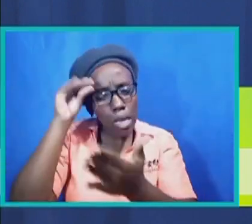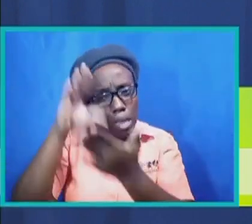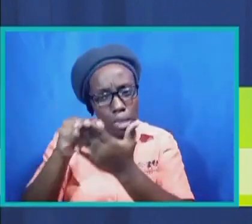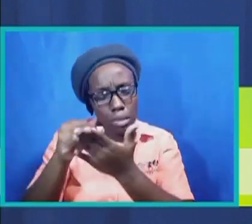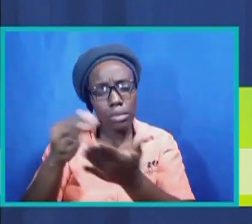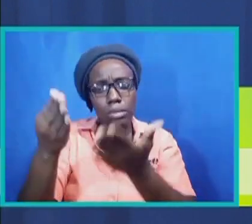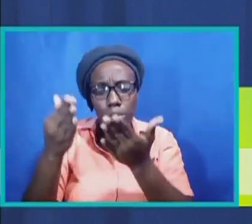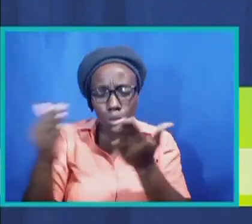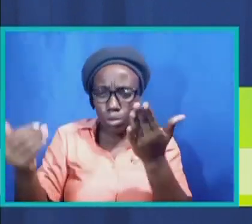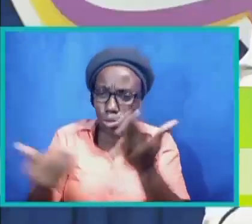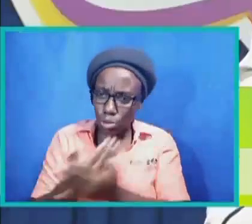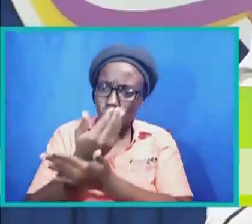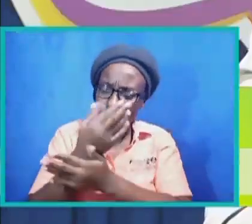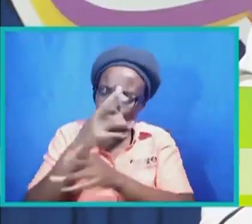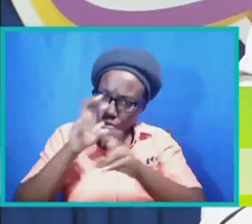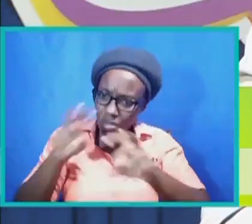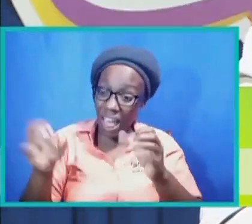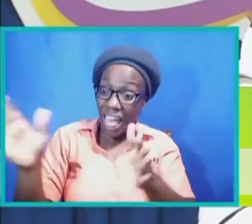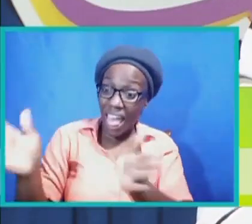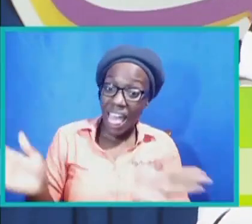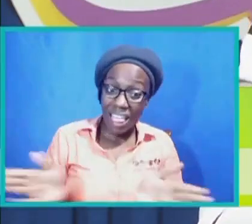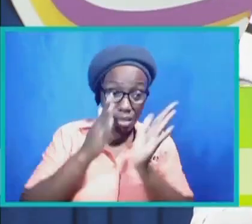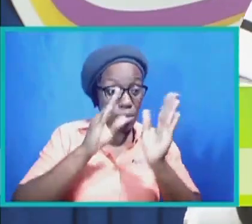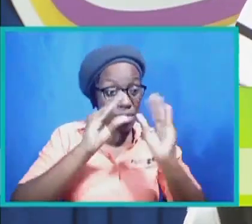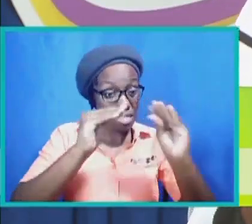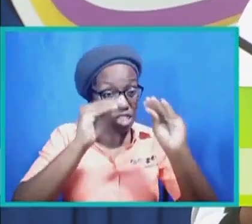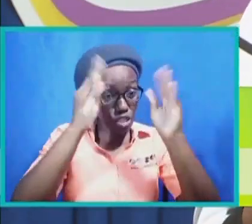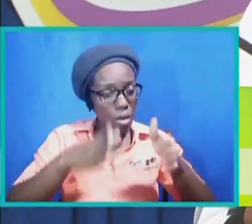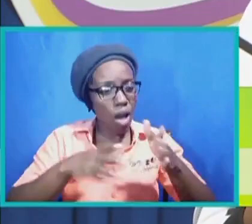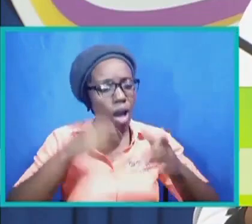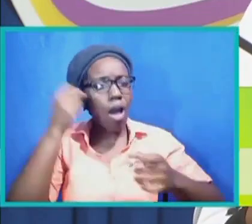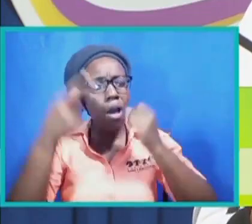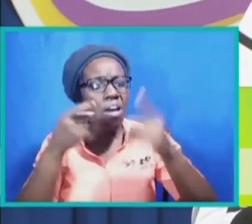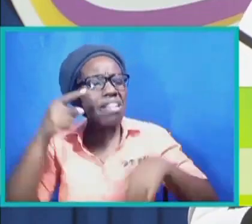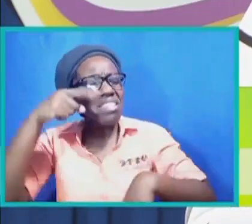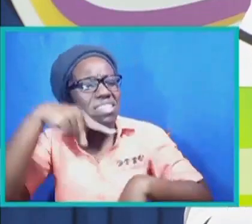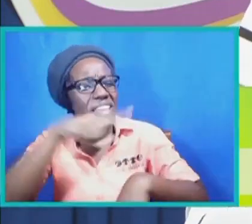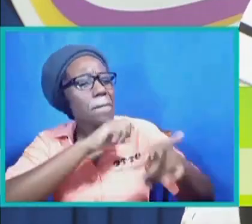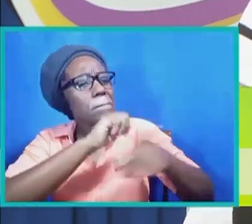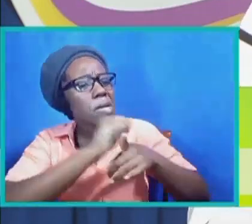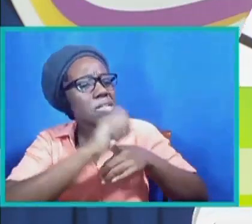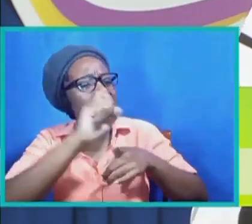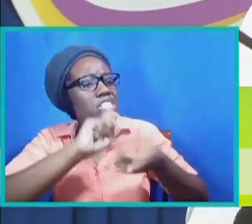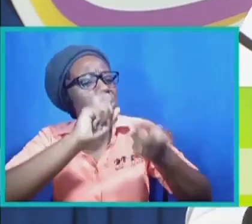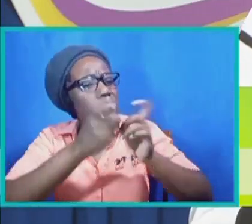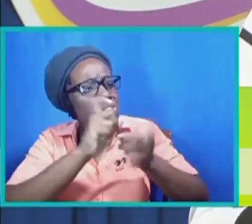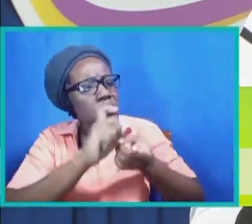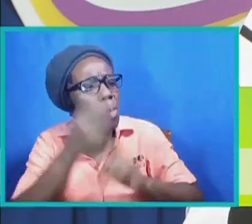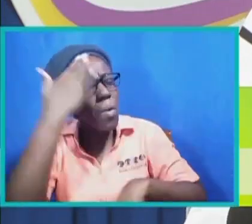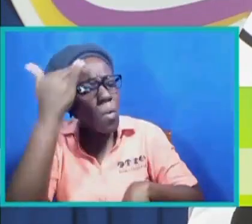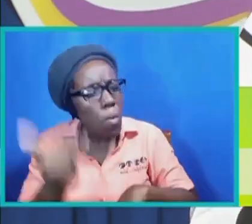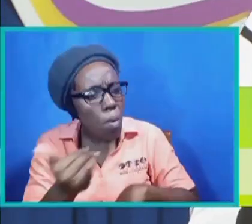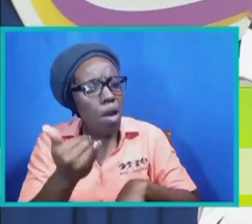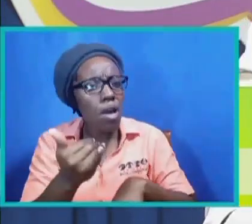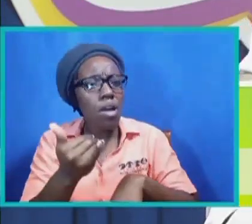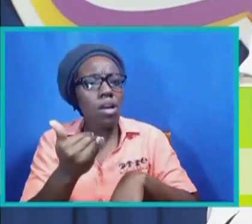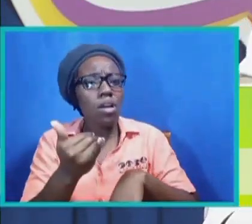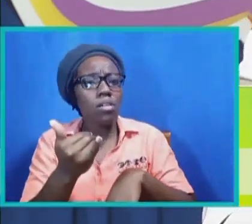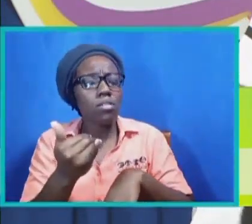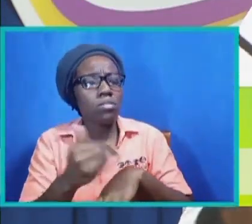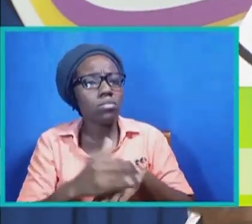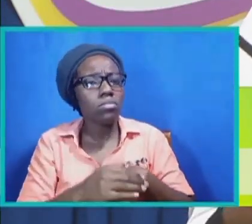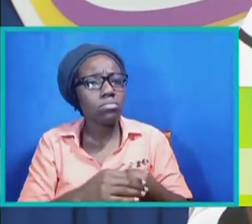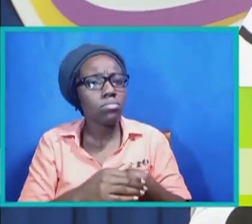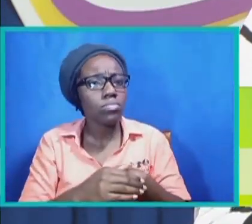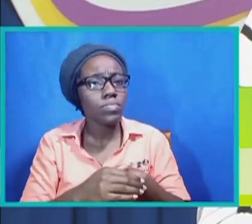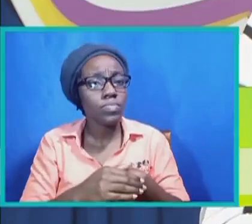helping teachers to understand why they should be changing their practice, where the new the discipline is going. The principal